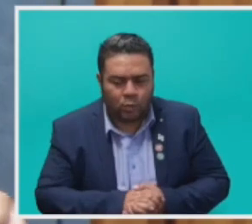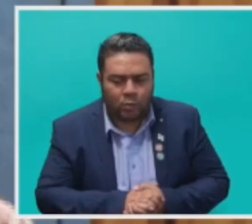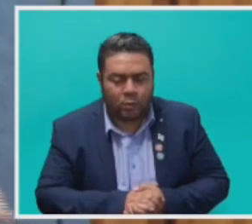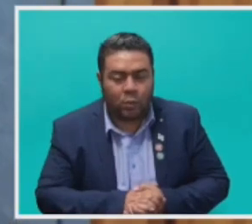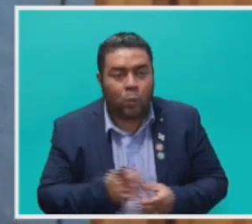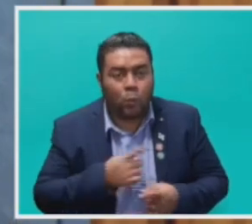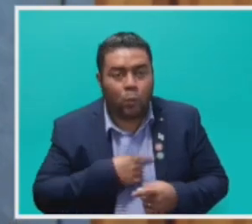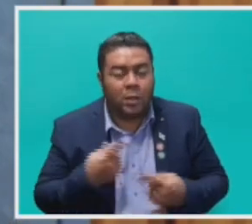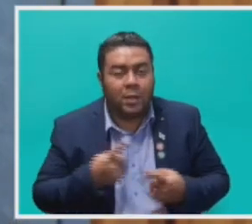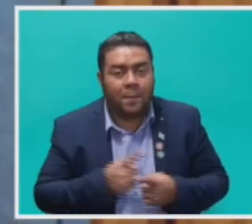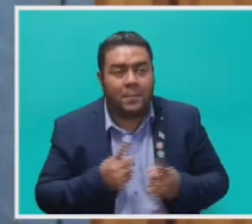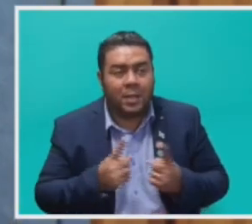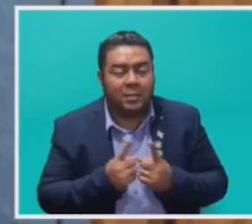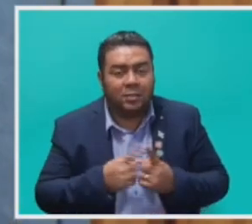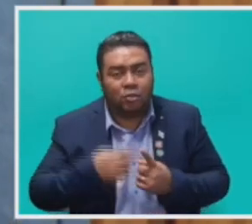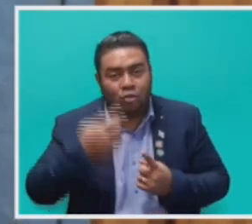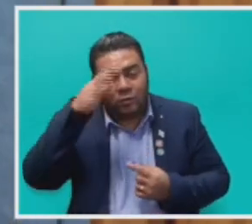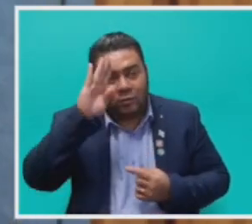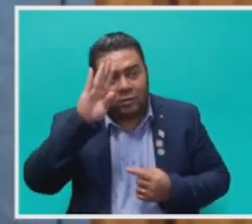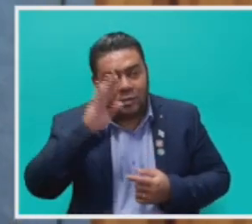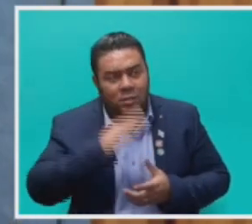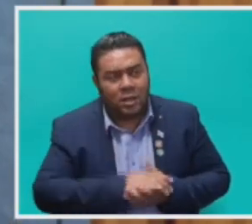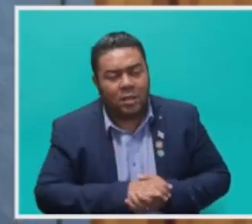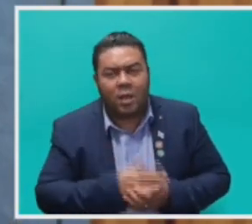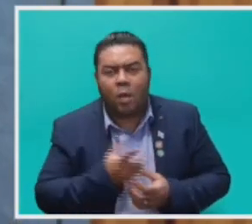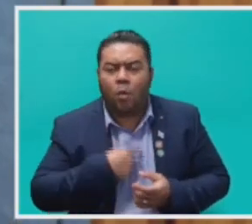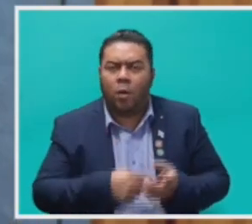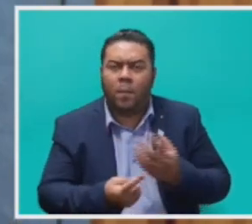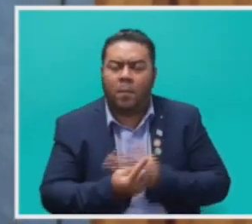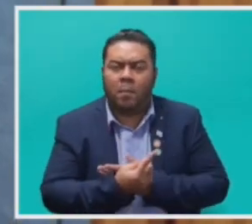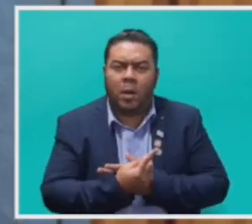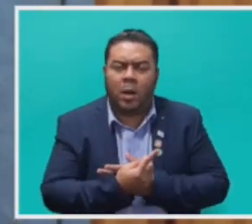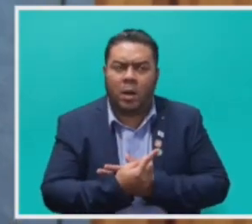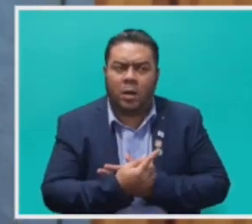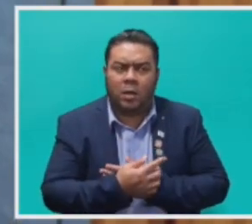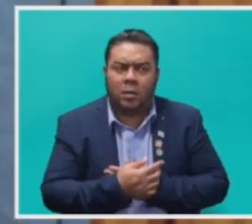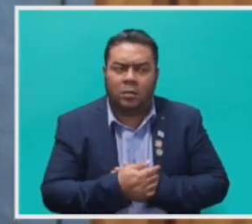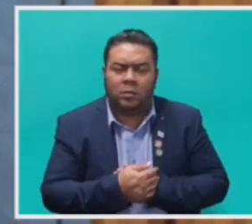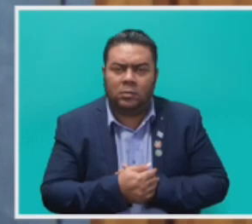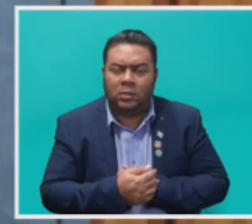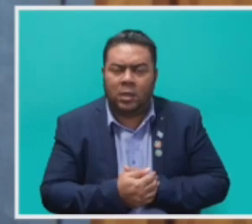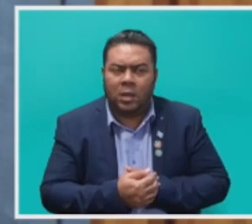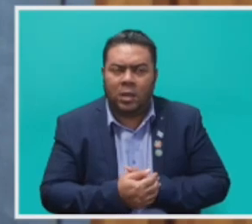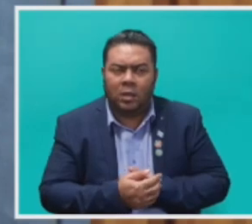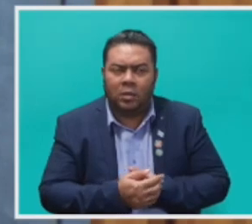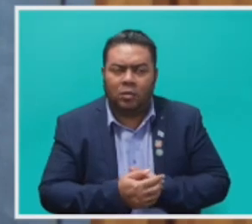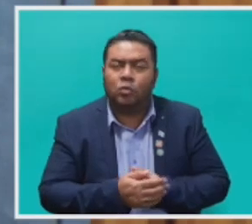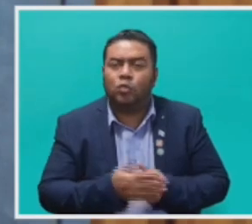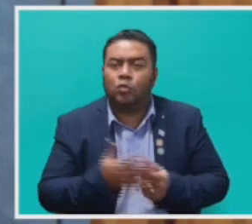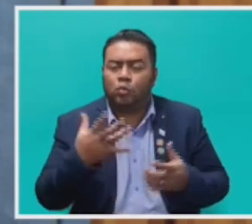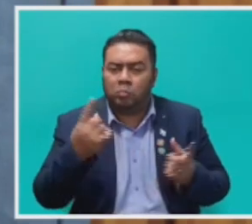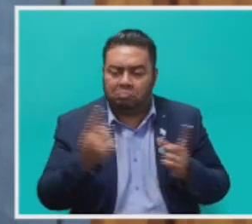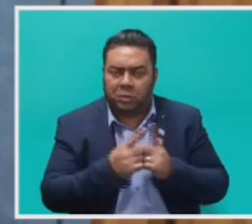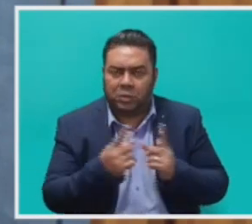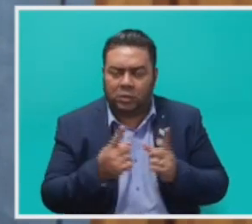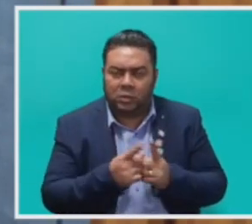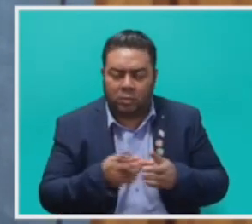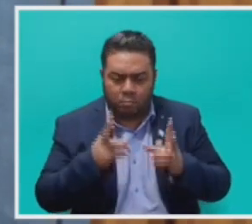We met chiefs who said they thought they were fighting for a cause and were suddenly left high and dry to face the consequences on their